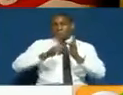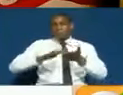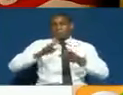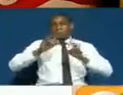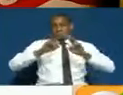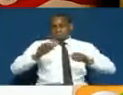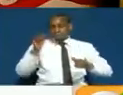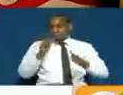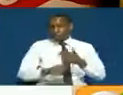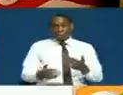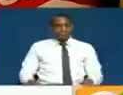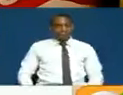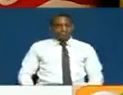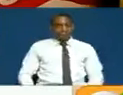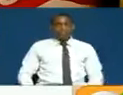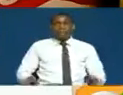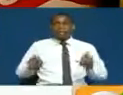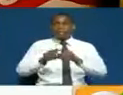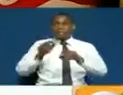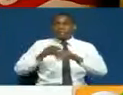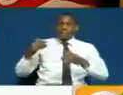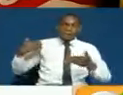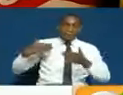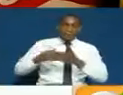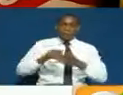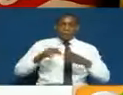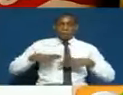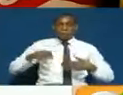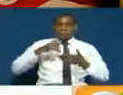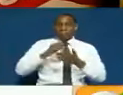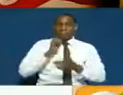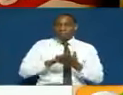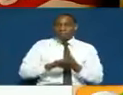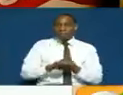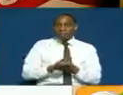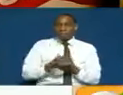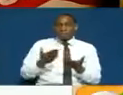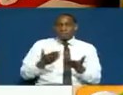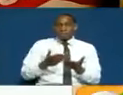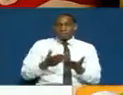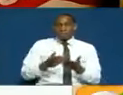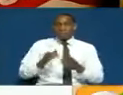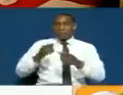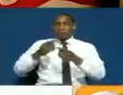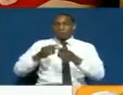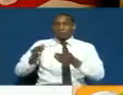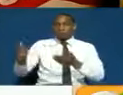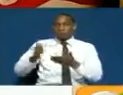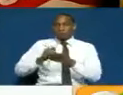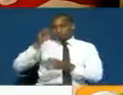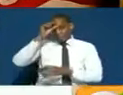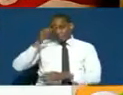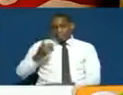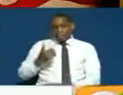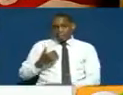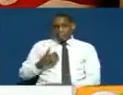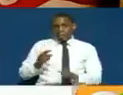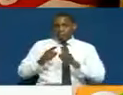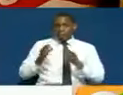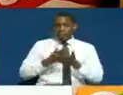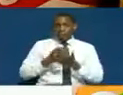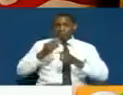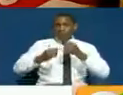further probe. In that time, some of those implicated have even gone on to get other government appointments. But we are